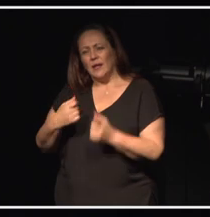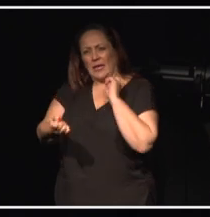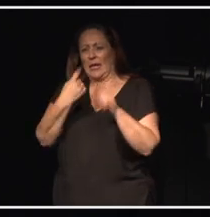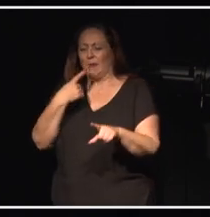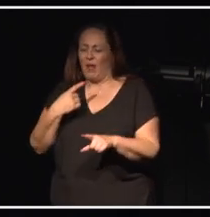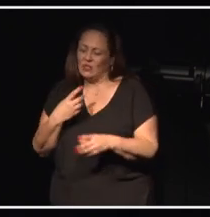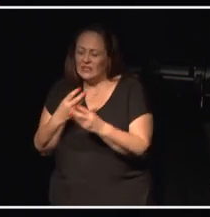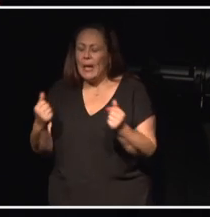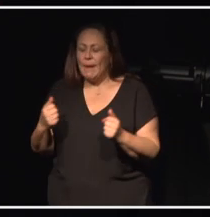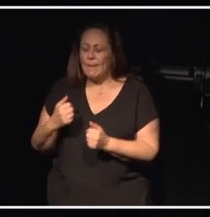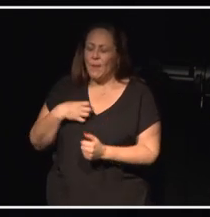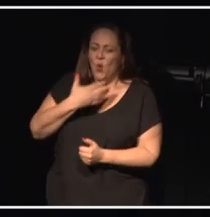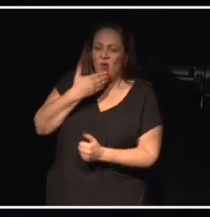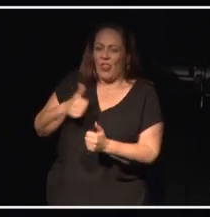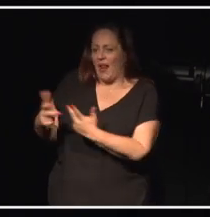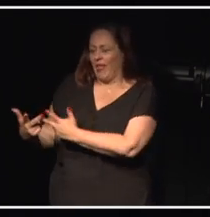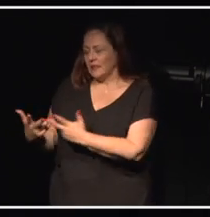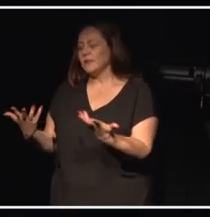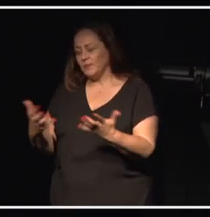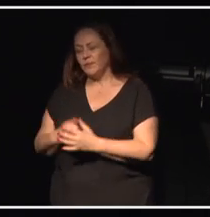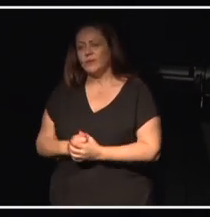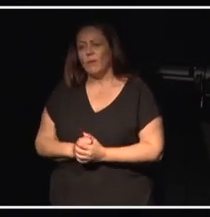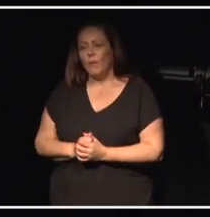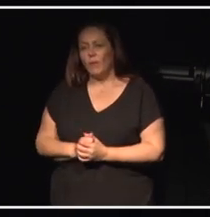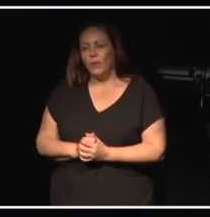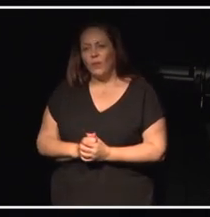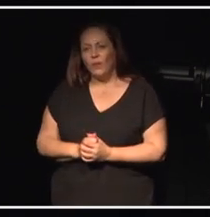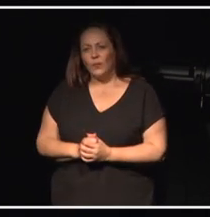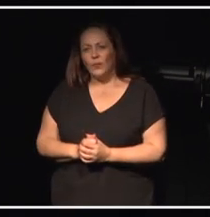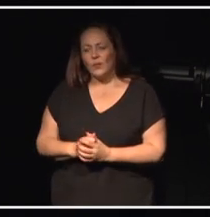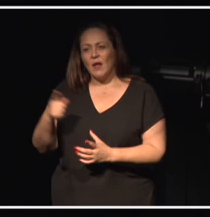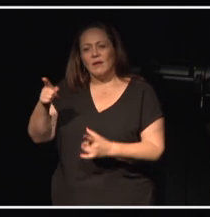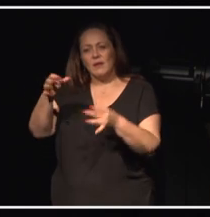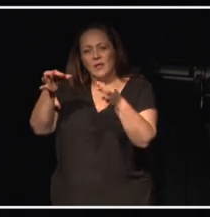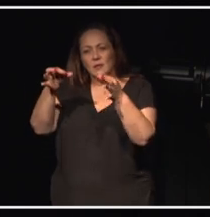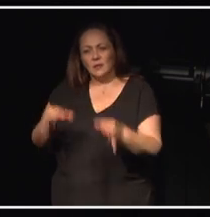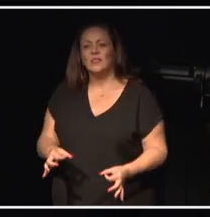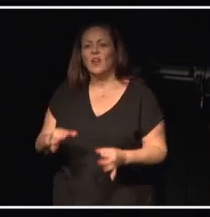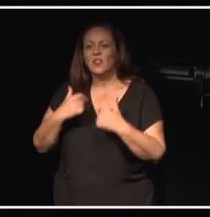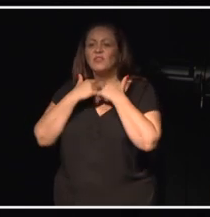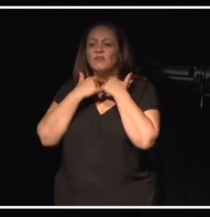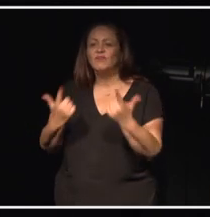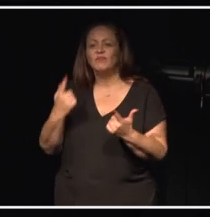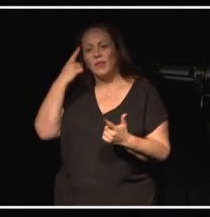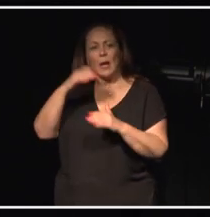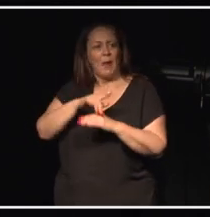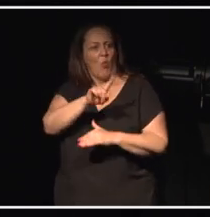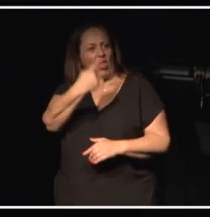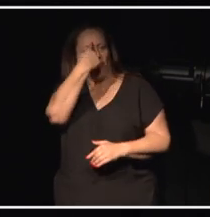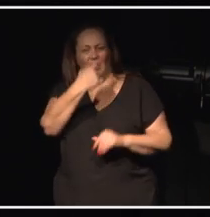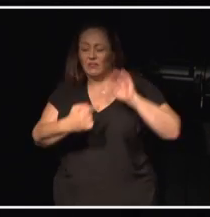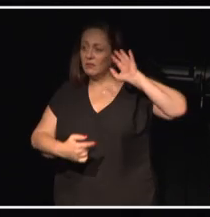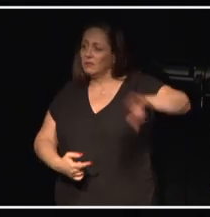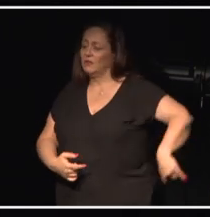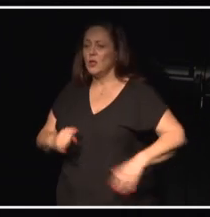much nicer than these ones. It was in deciding to stop caring about what they thought that